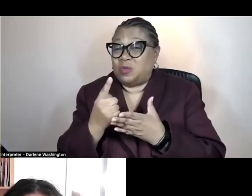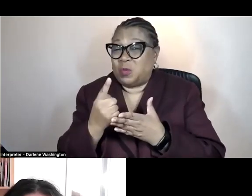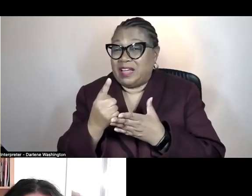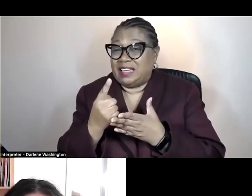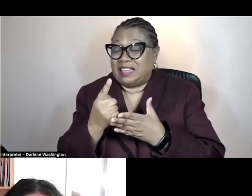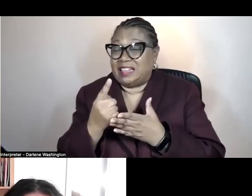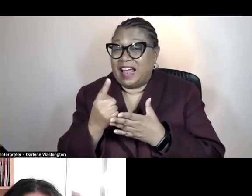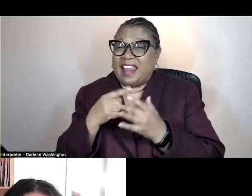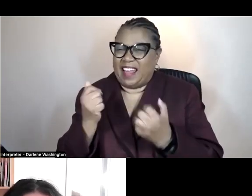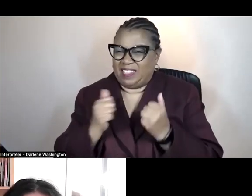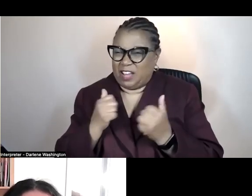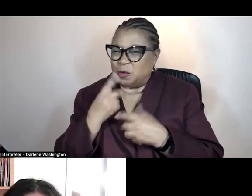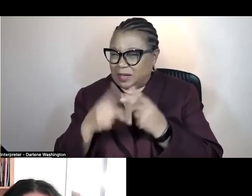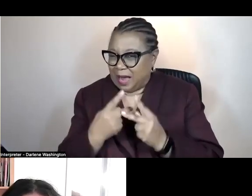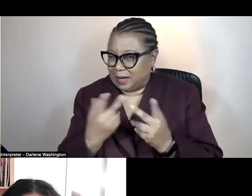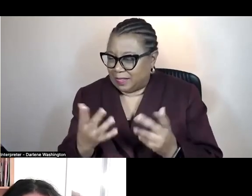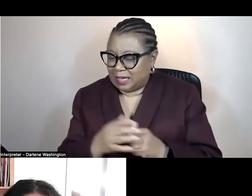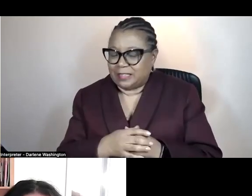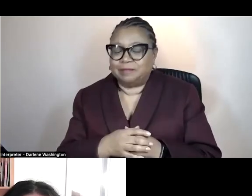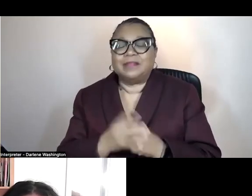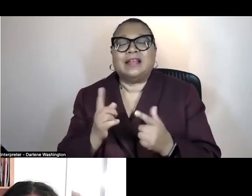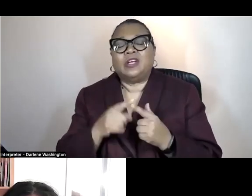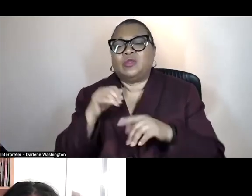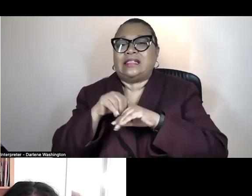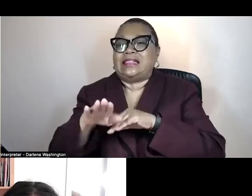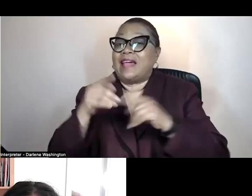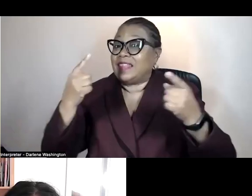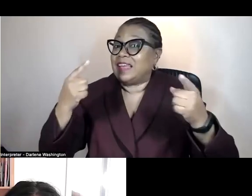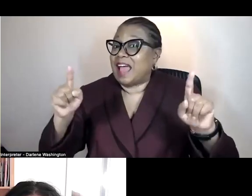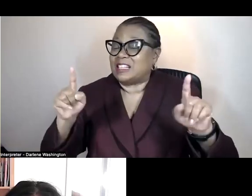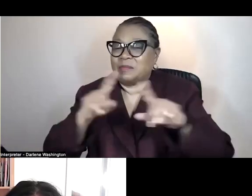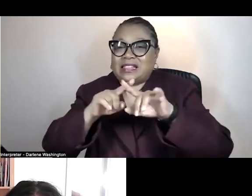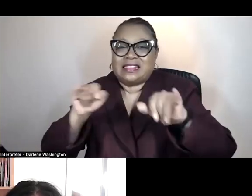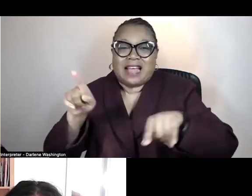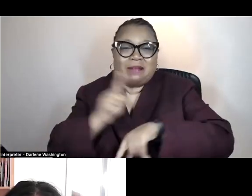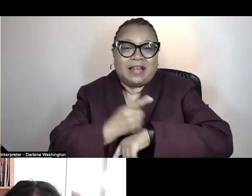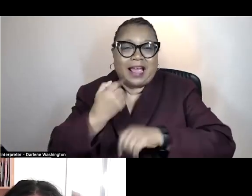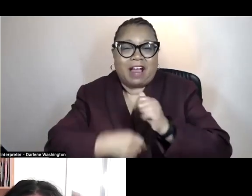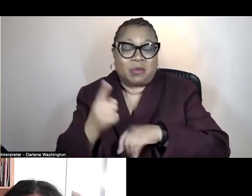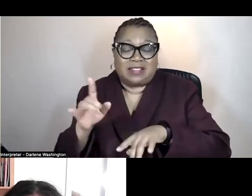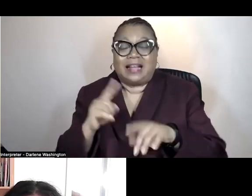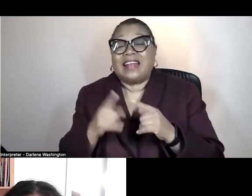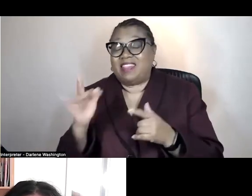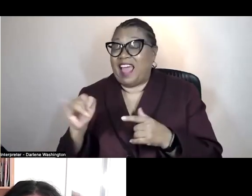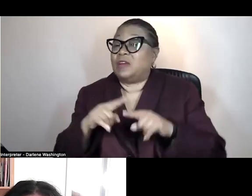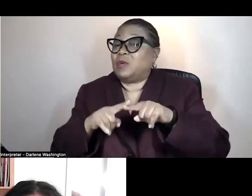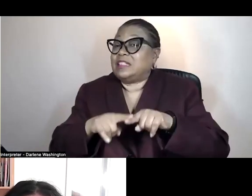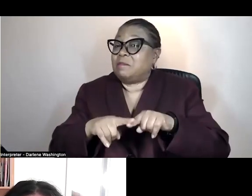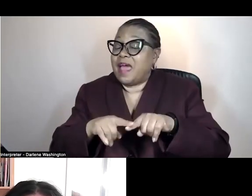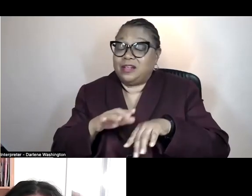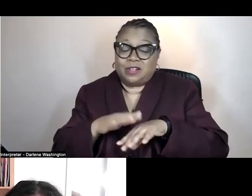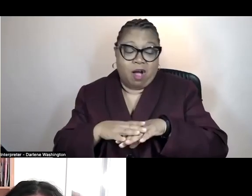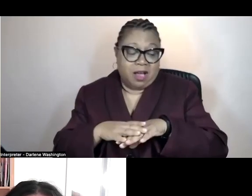in a theater type of thing. Then you can send out the announcement at the same day everyone else does. Now, that's going to depend